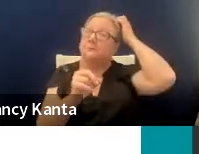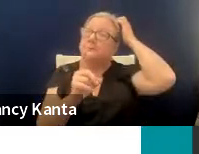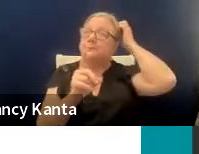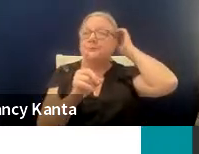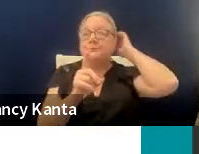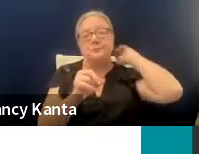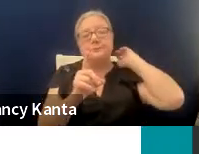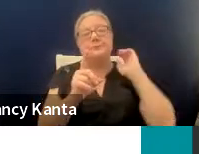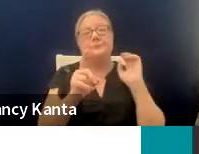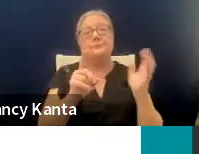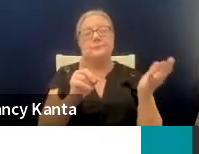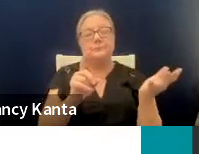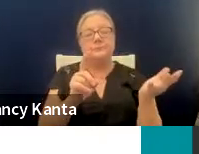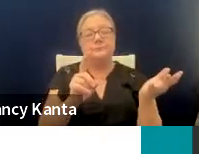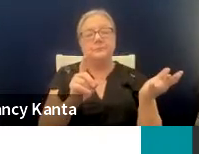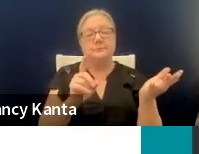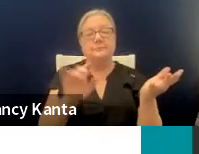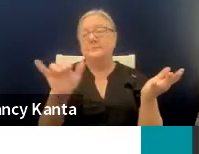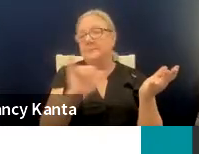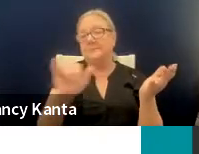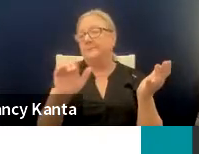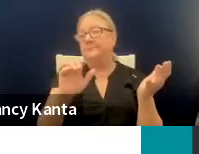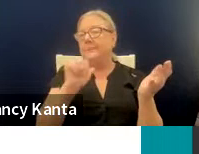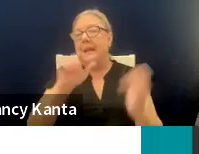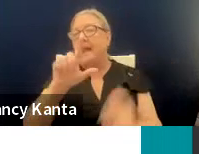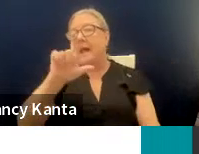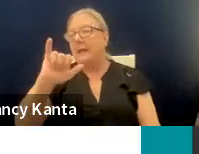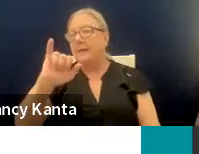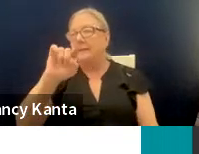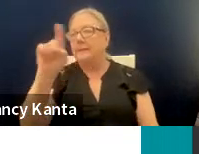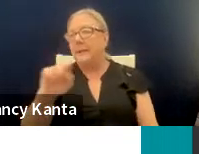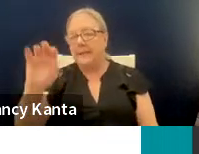that really kind of weighs in on, for me,